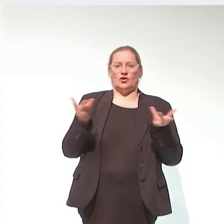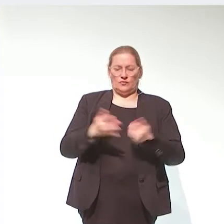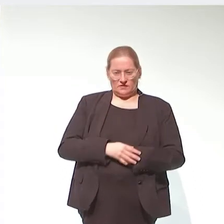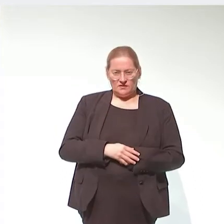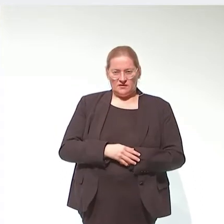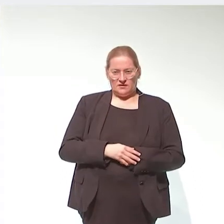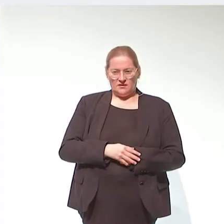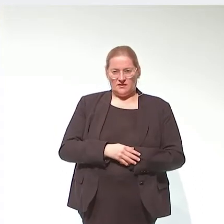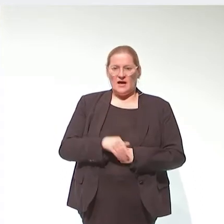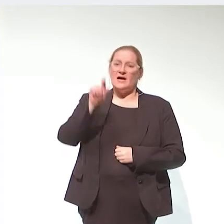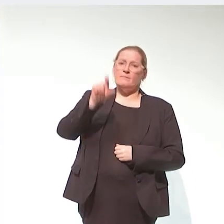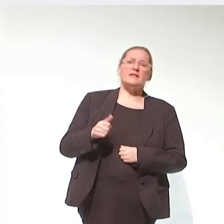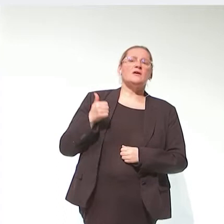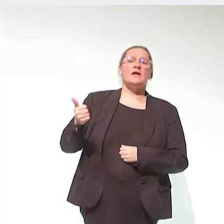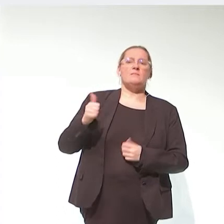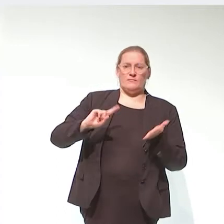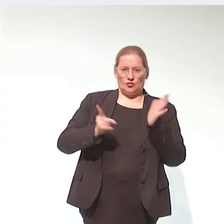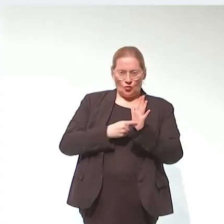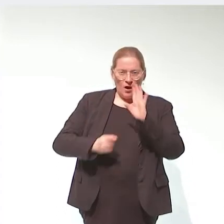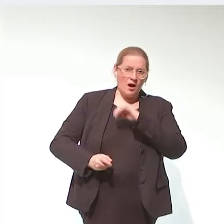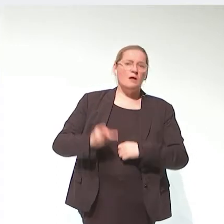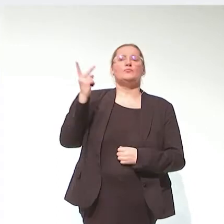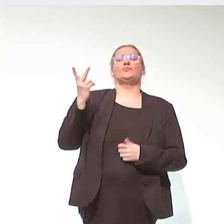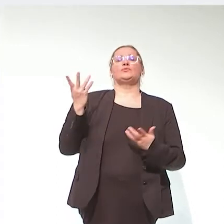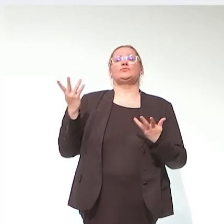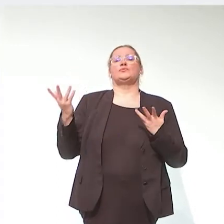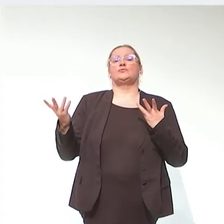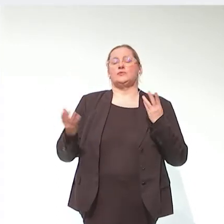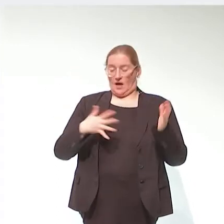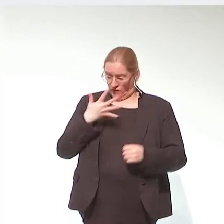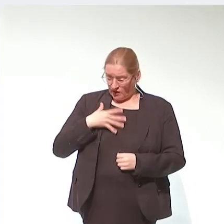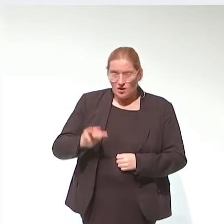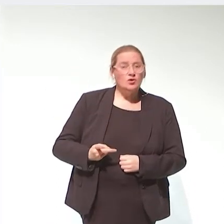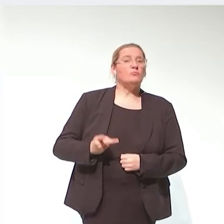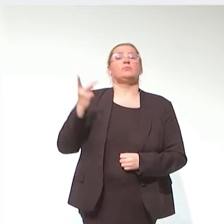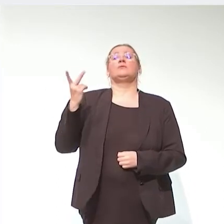benefits while traveling at home and in other member states.